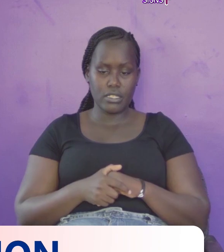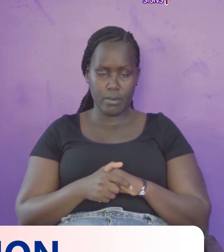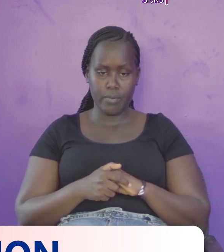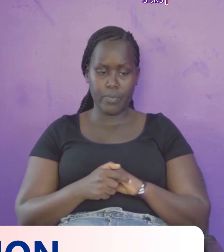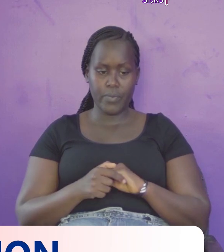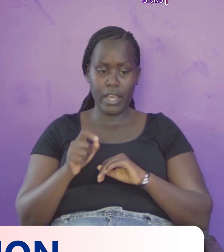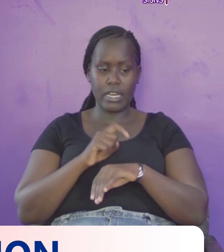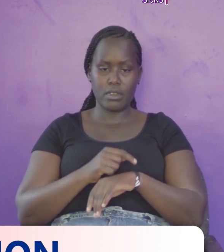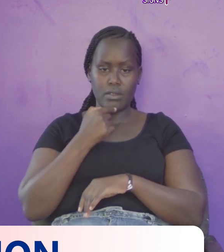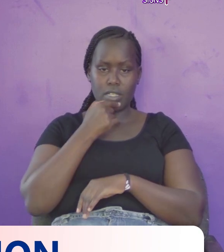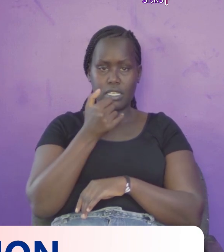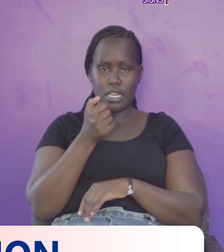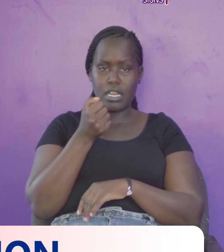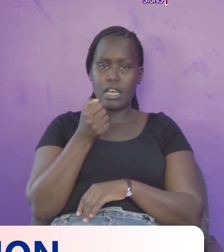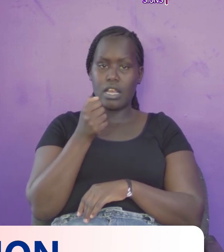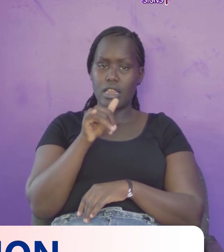her,